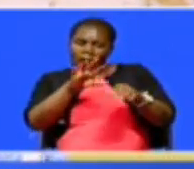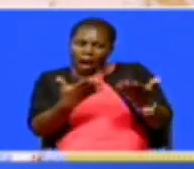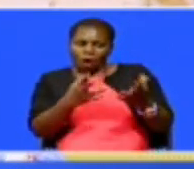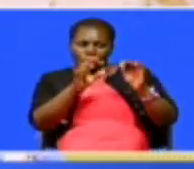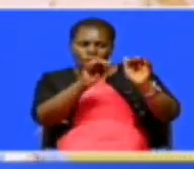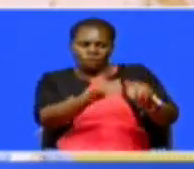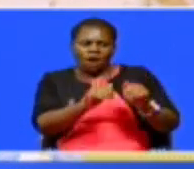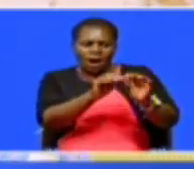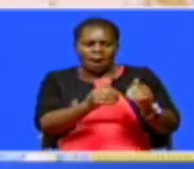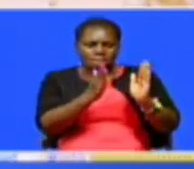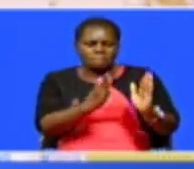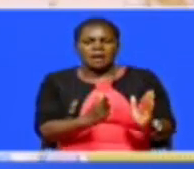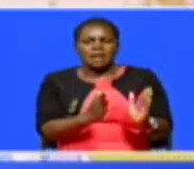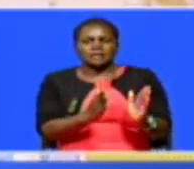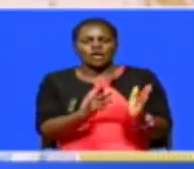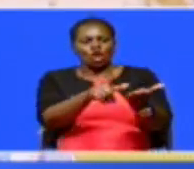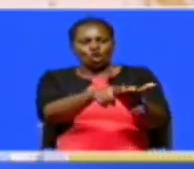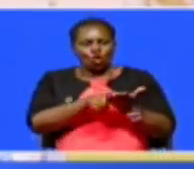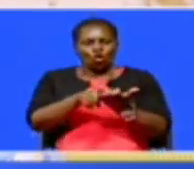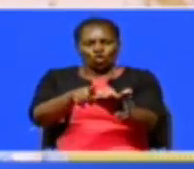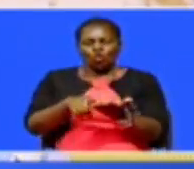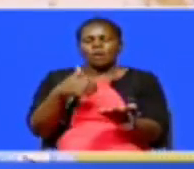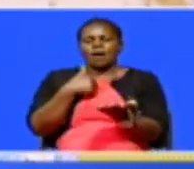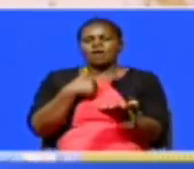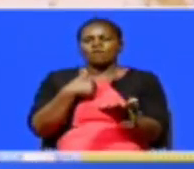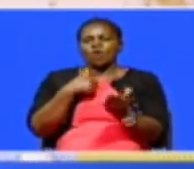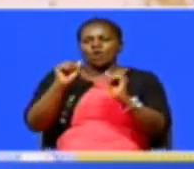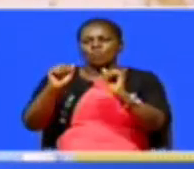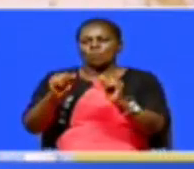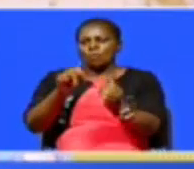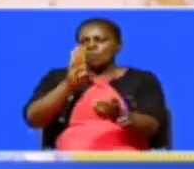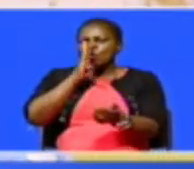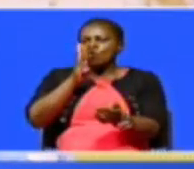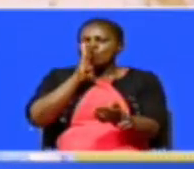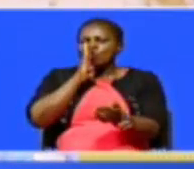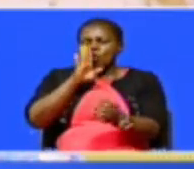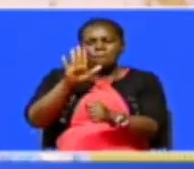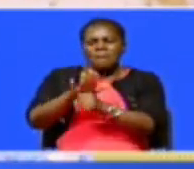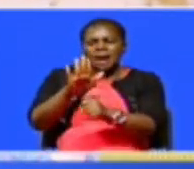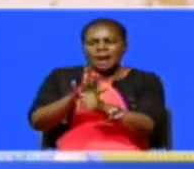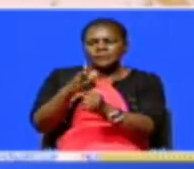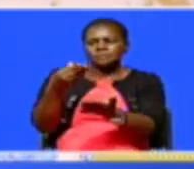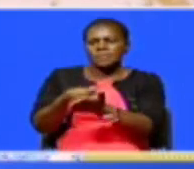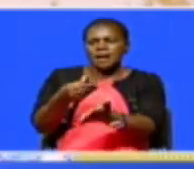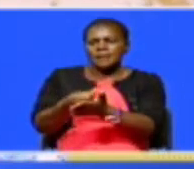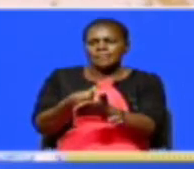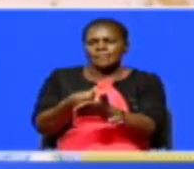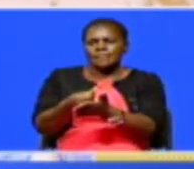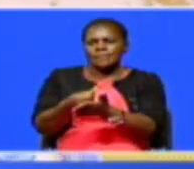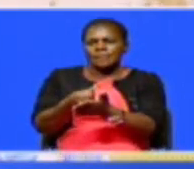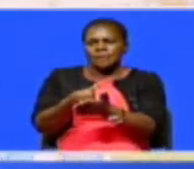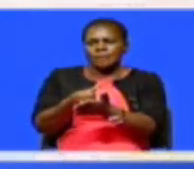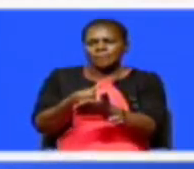who have some debts in maize and what have you. They had borrowed huge amount of money that they are helped